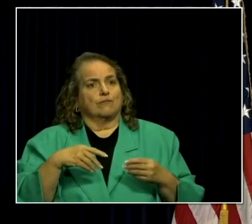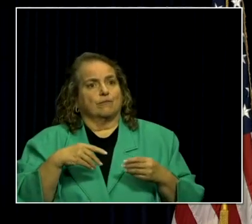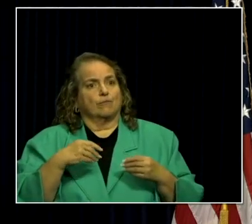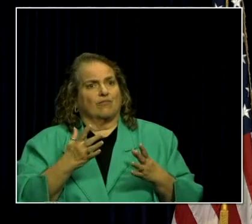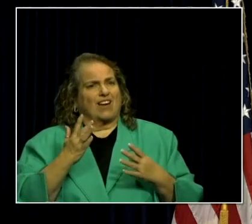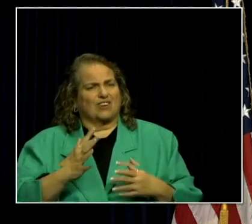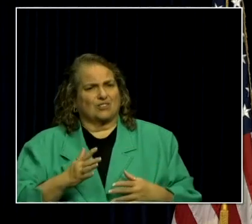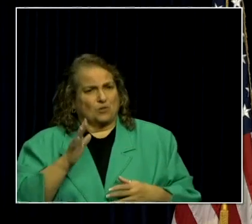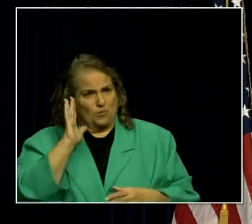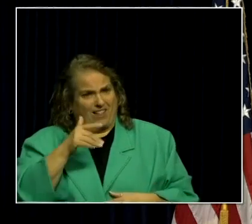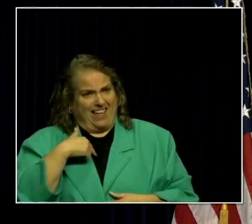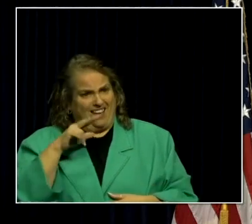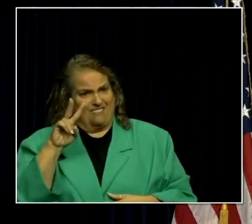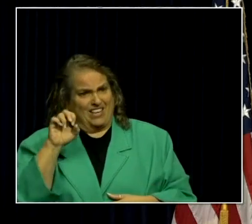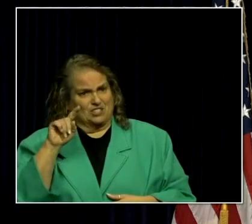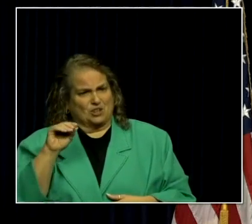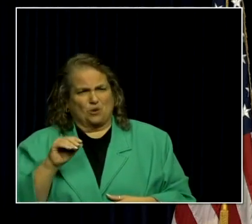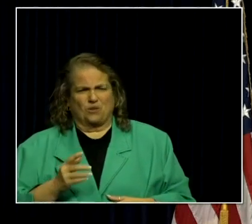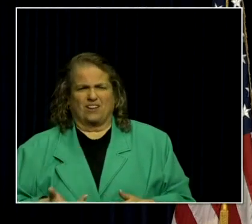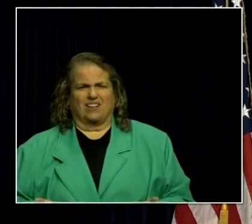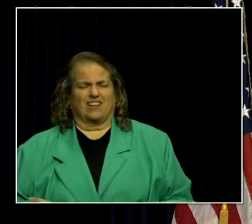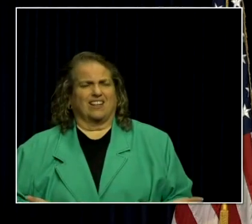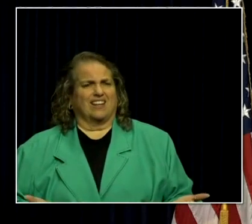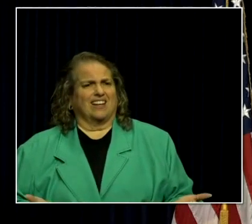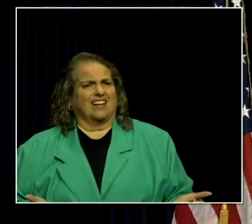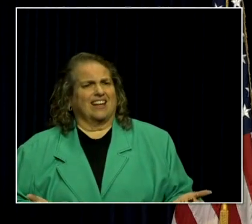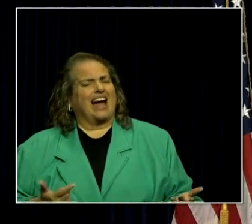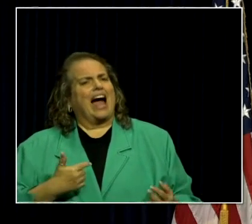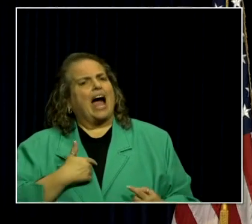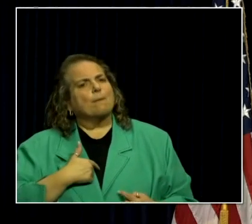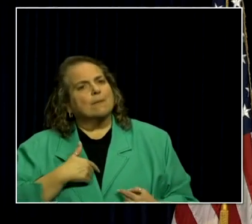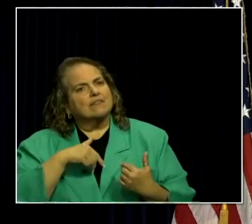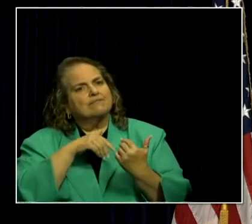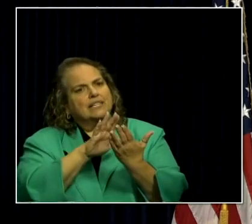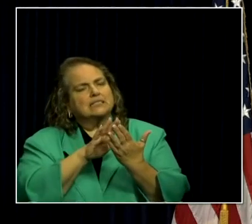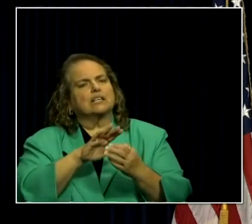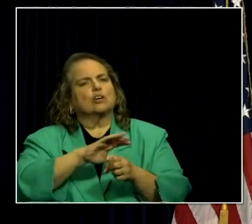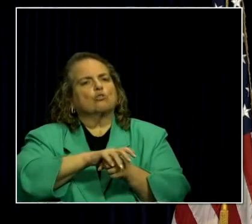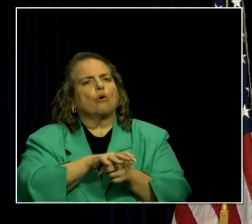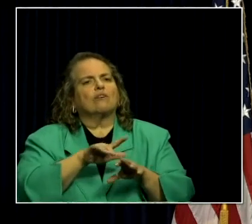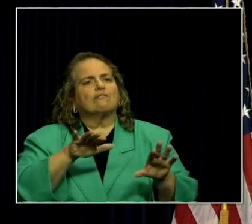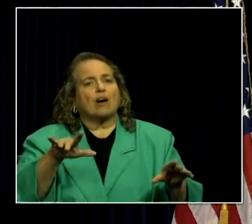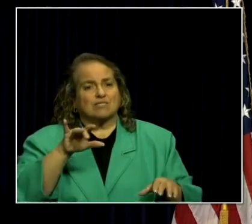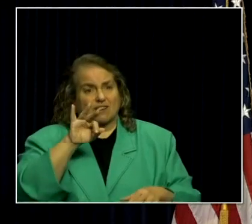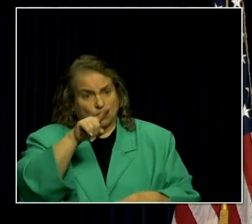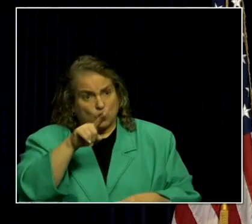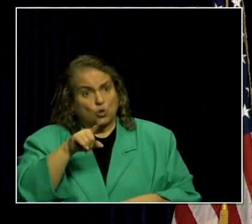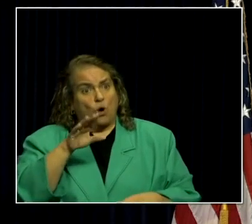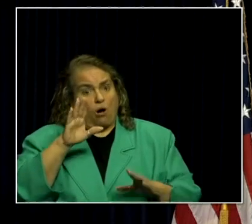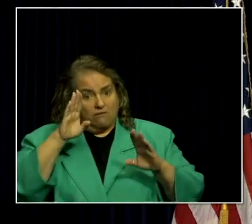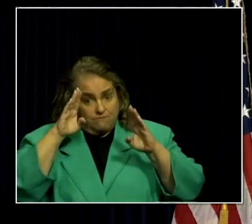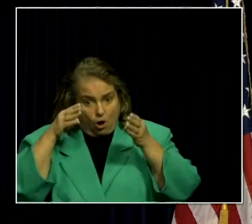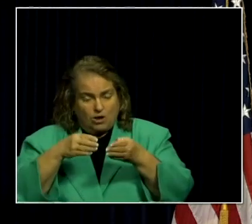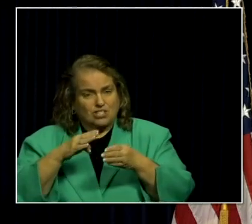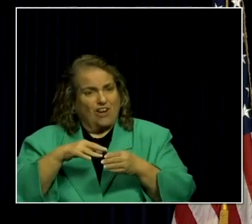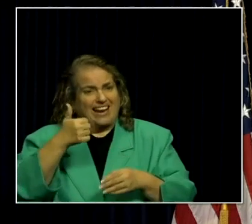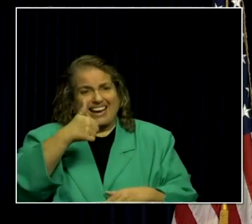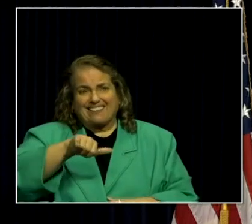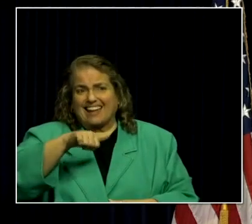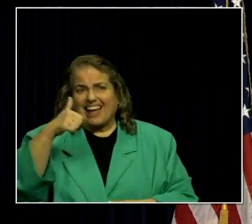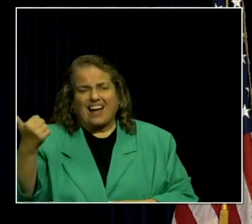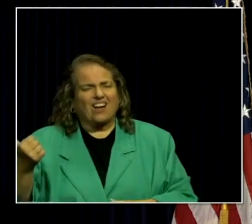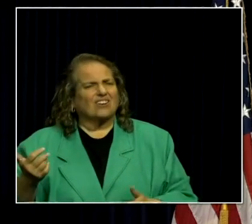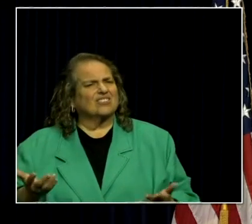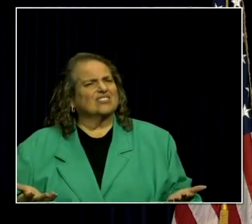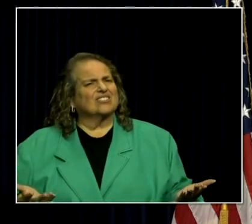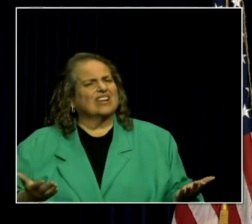This is a coronavirus we're facing. And every day that we focus on anything else, and I know that this is an issue